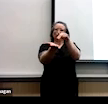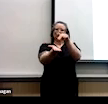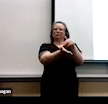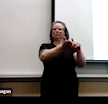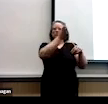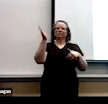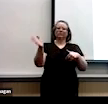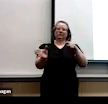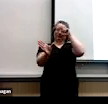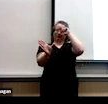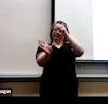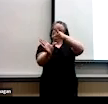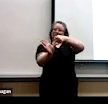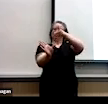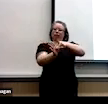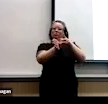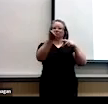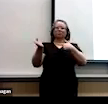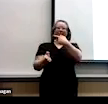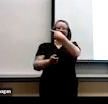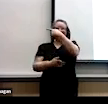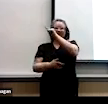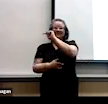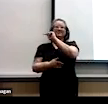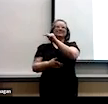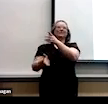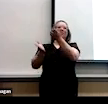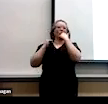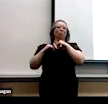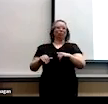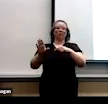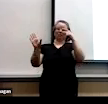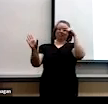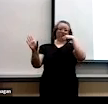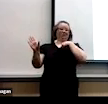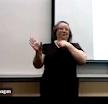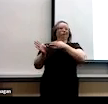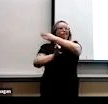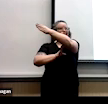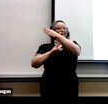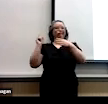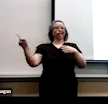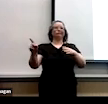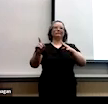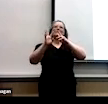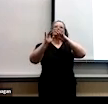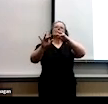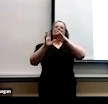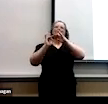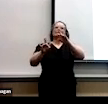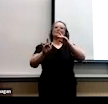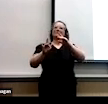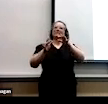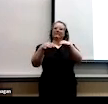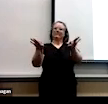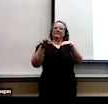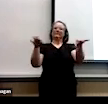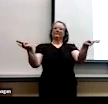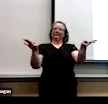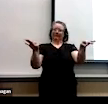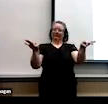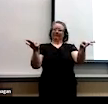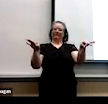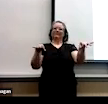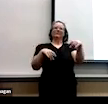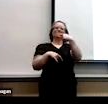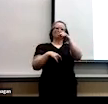psychology, students, speech and language. So I won't make you all put your hands up. I just wanted to kind of know who I was talking with, and I'll try to tailor my